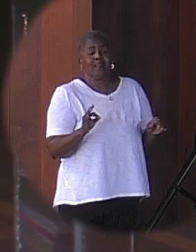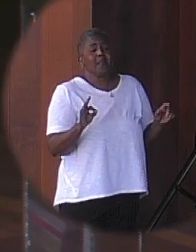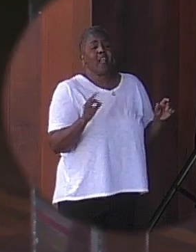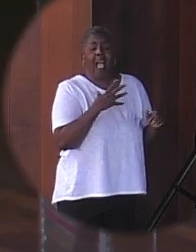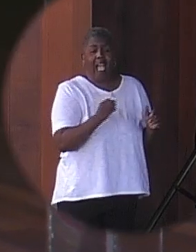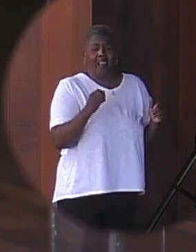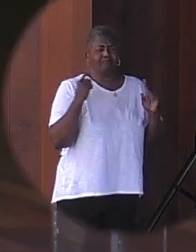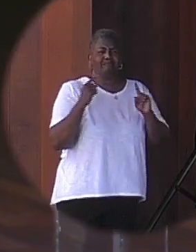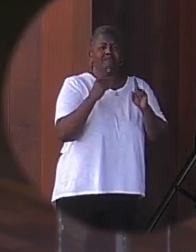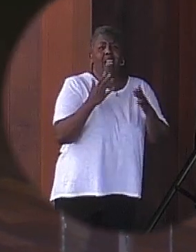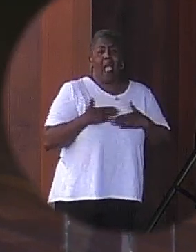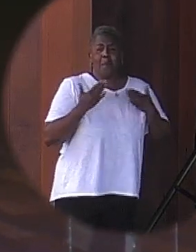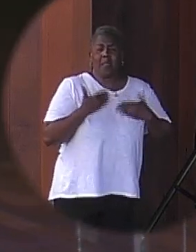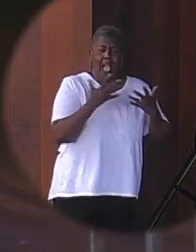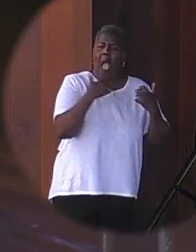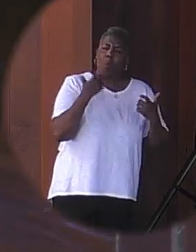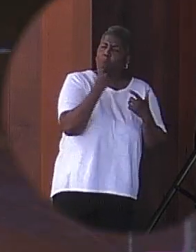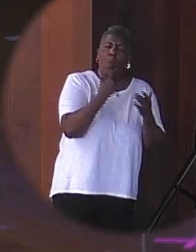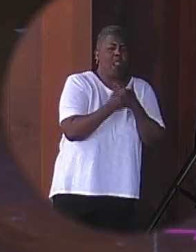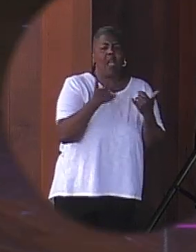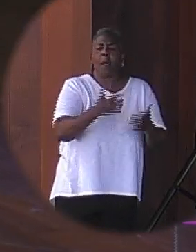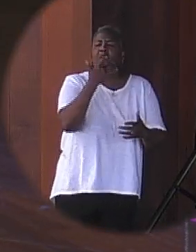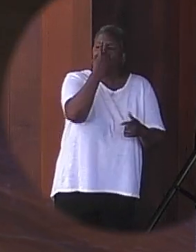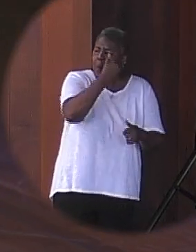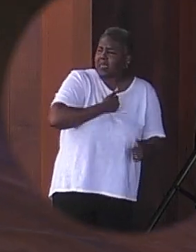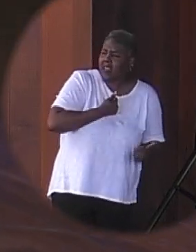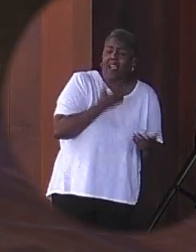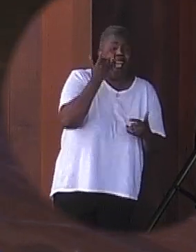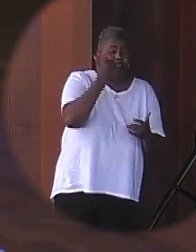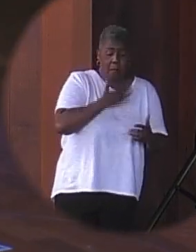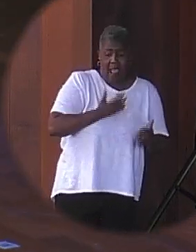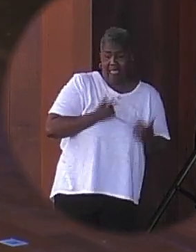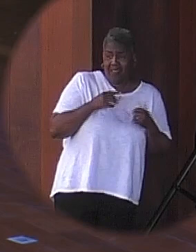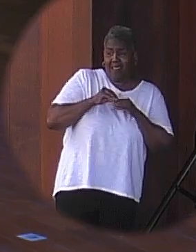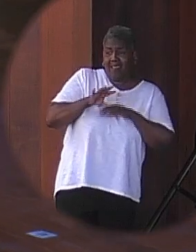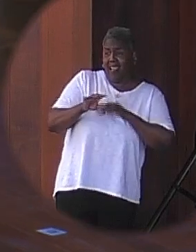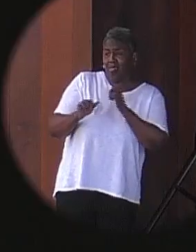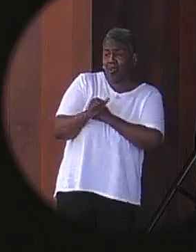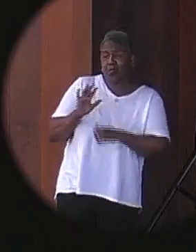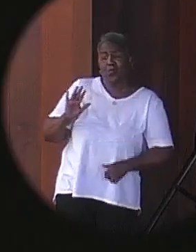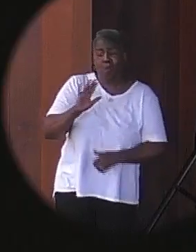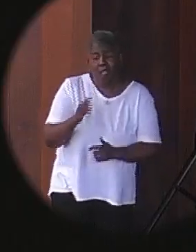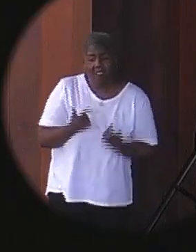the pursuit of happiness, and I'm gonna do what I want to do, and if my life threatens